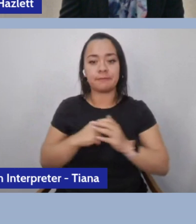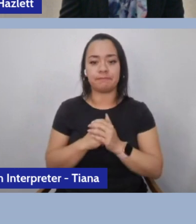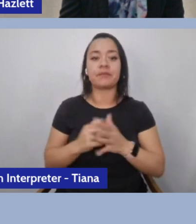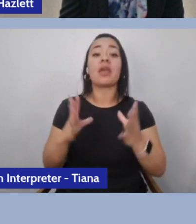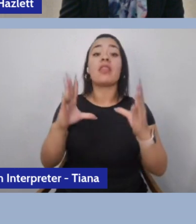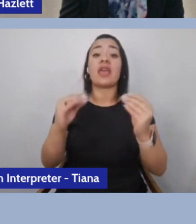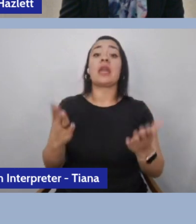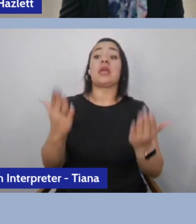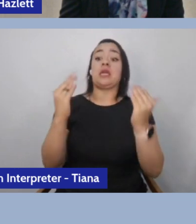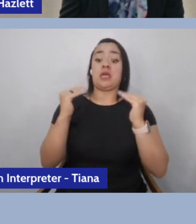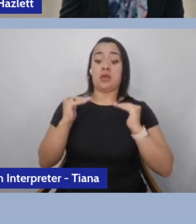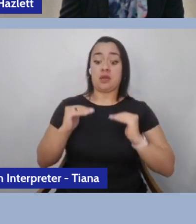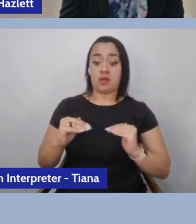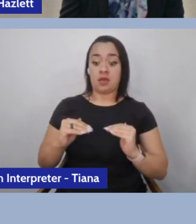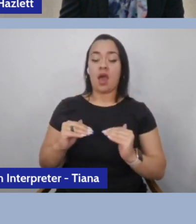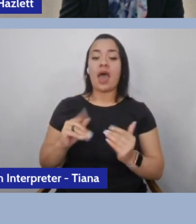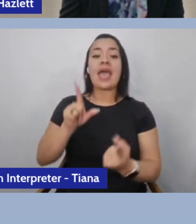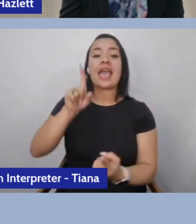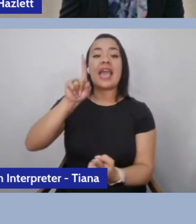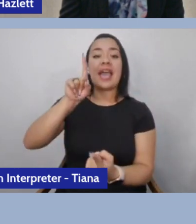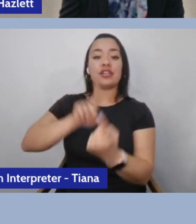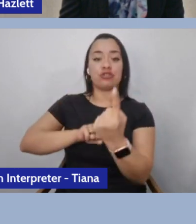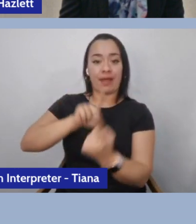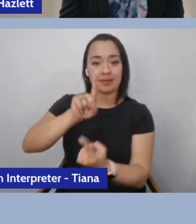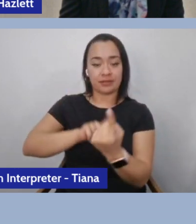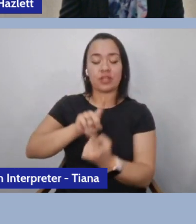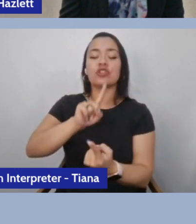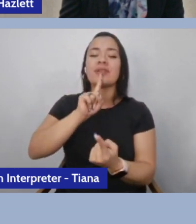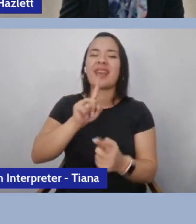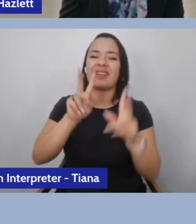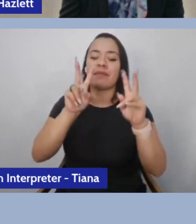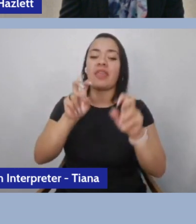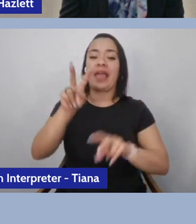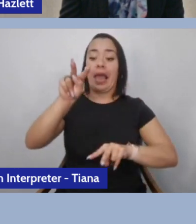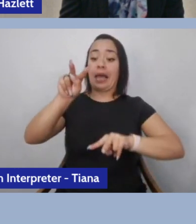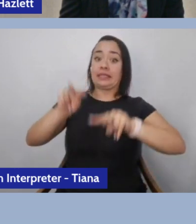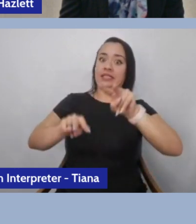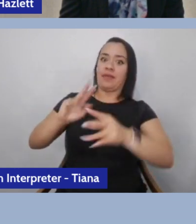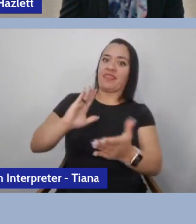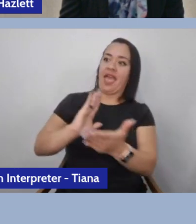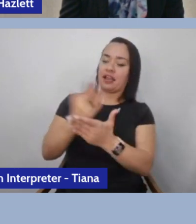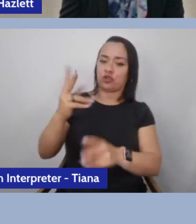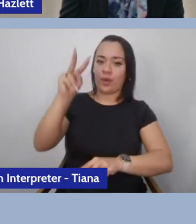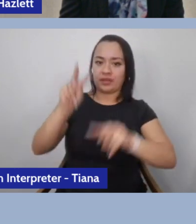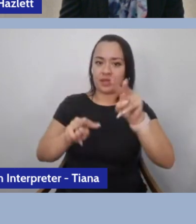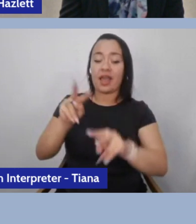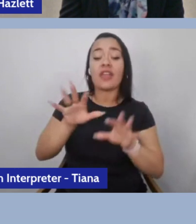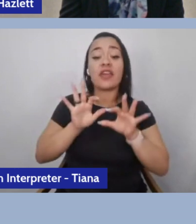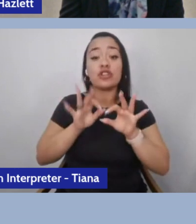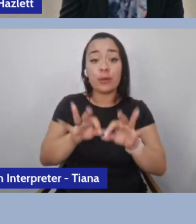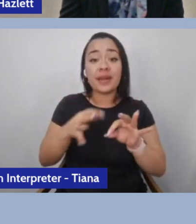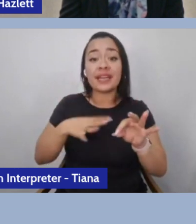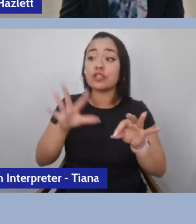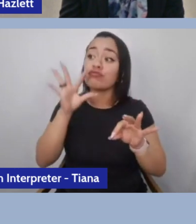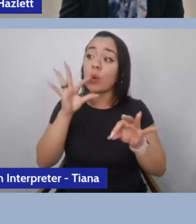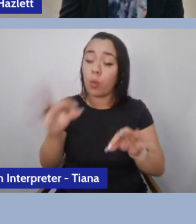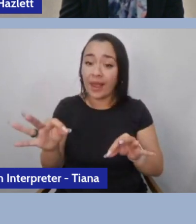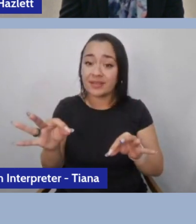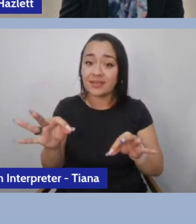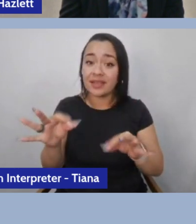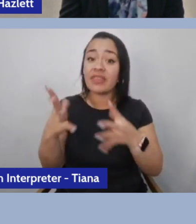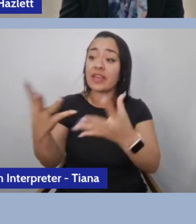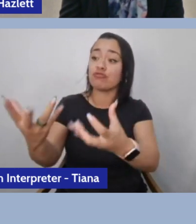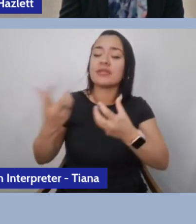the assessment. Before an assessment, the interpreter needs to request and receive a briefing so that they